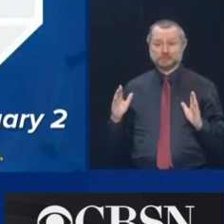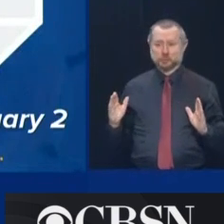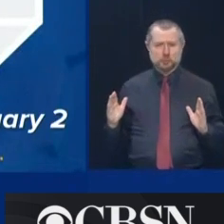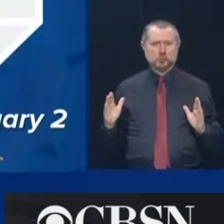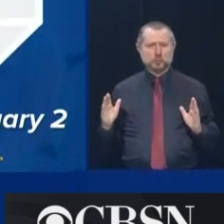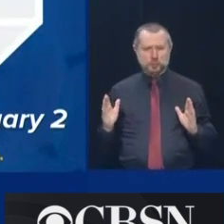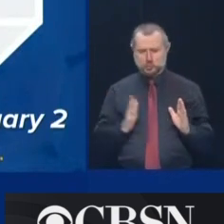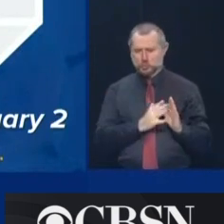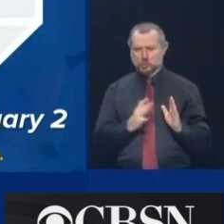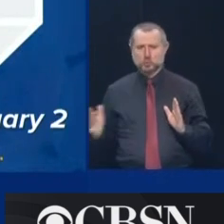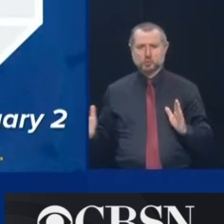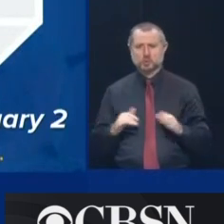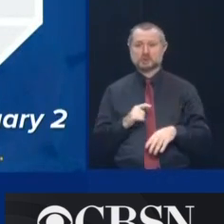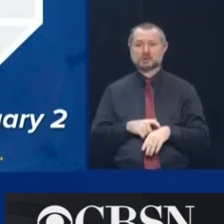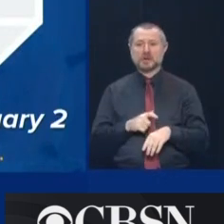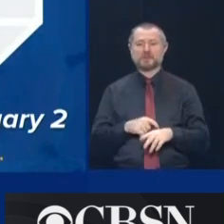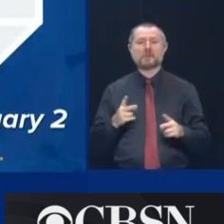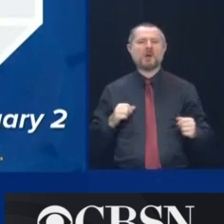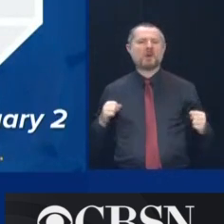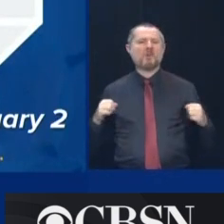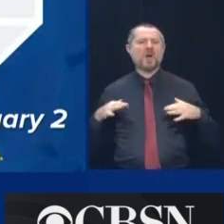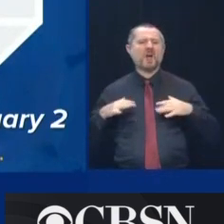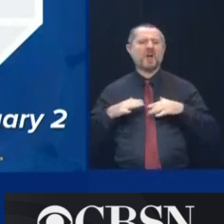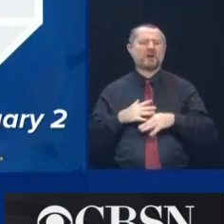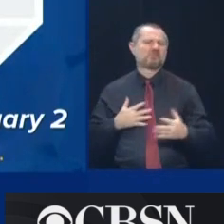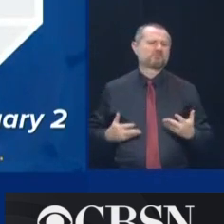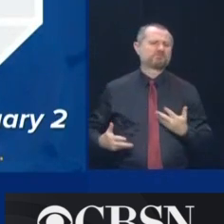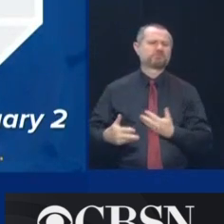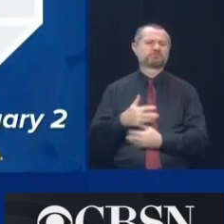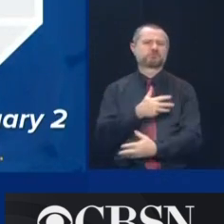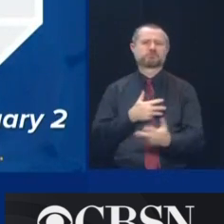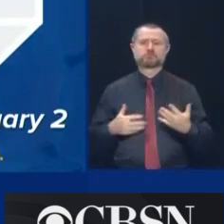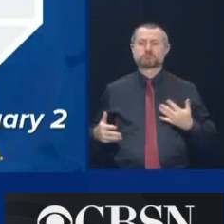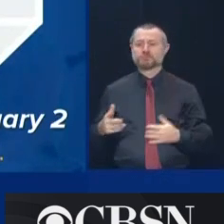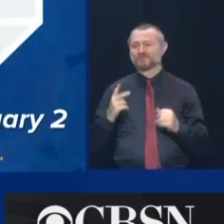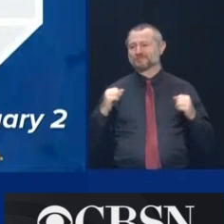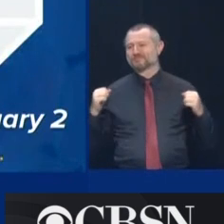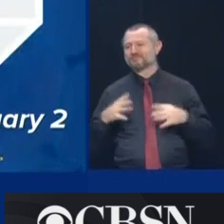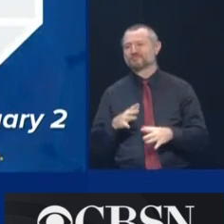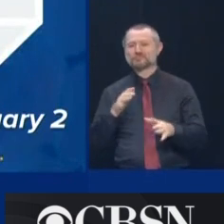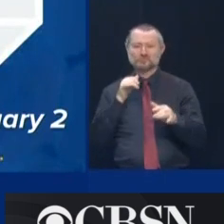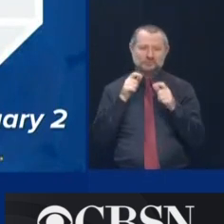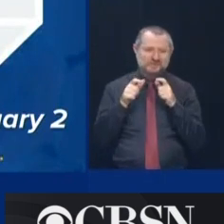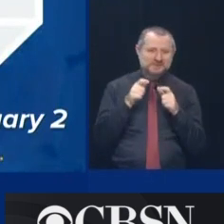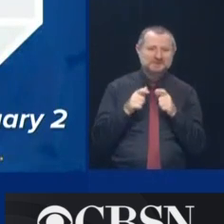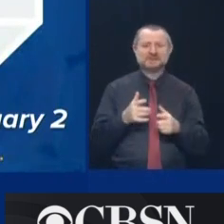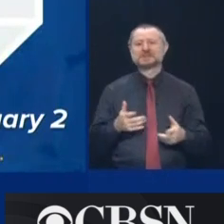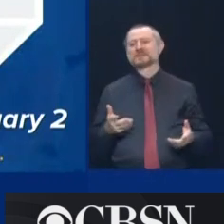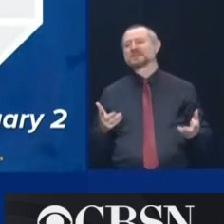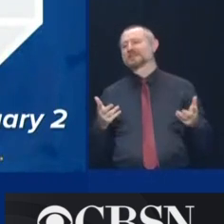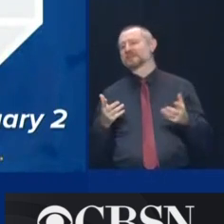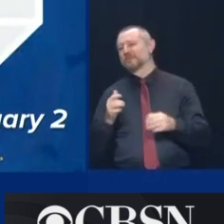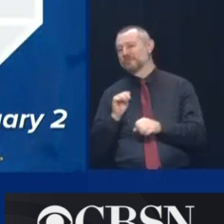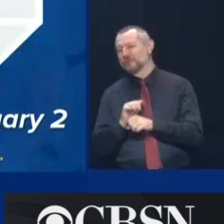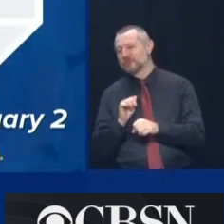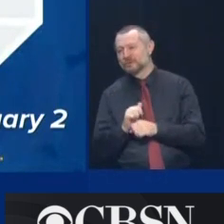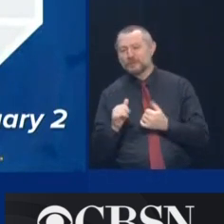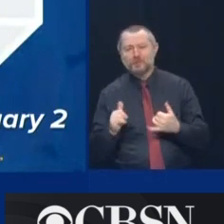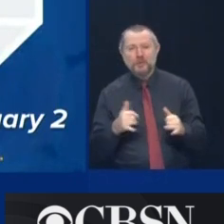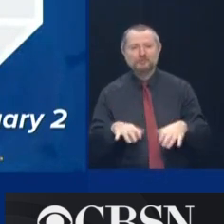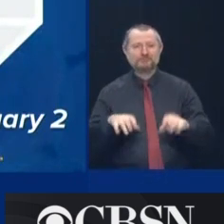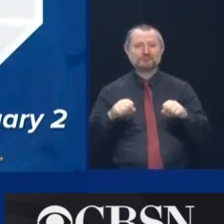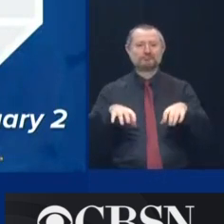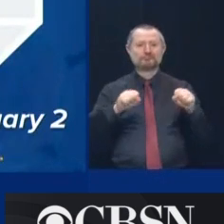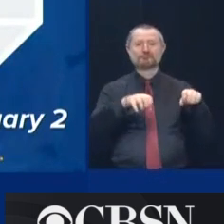of increased social activity. Come over for a drink, we're gonna have an office party, I'm having a house